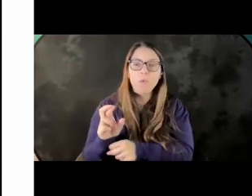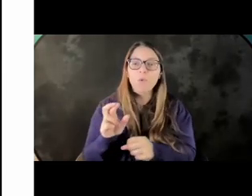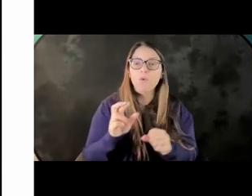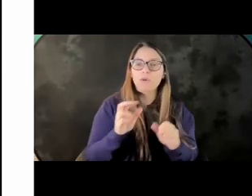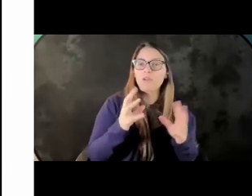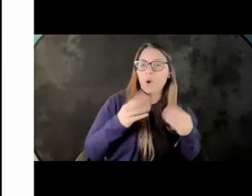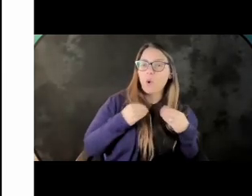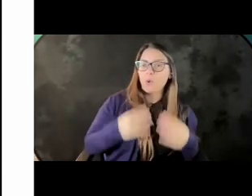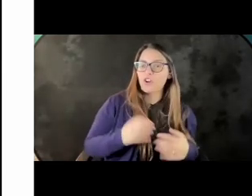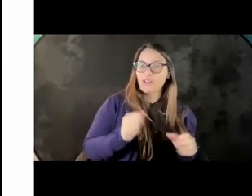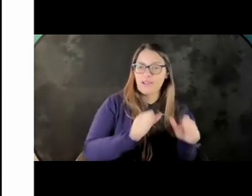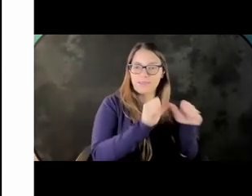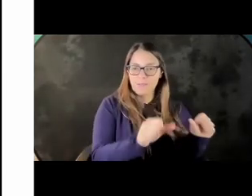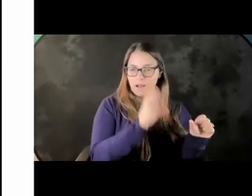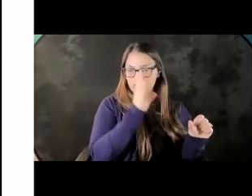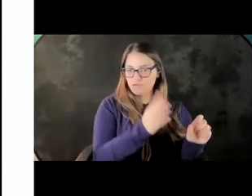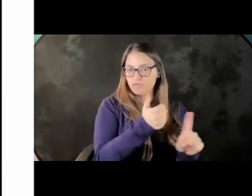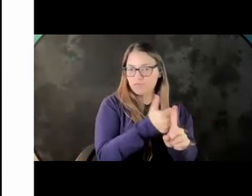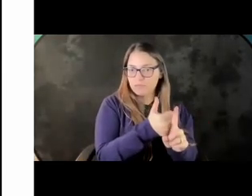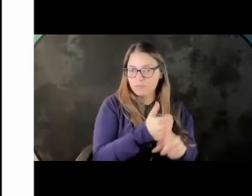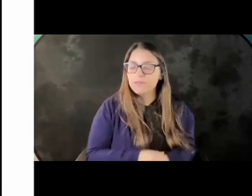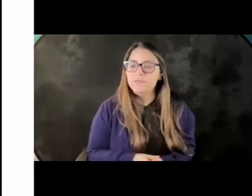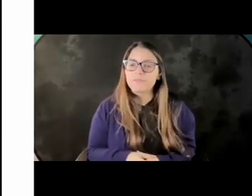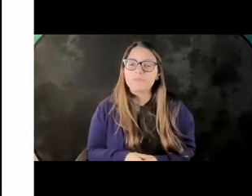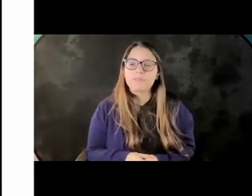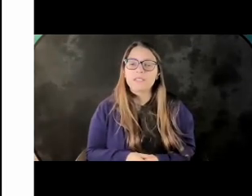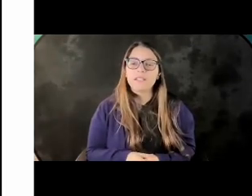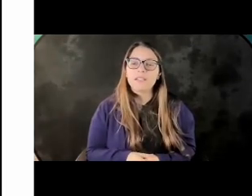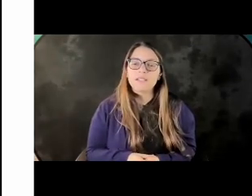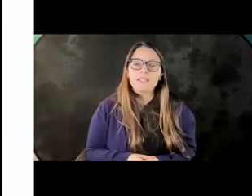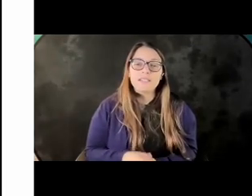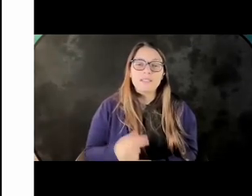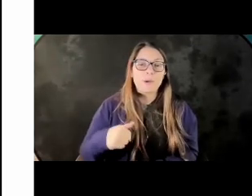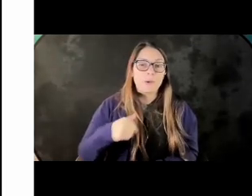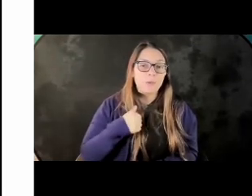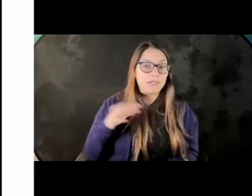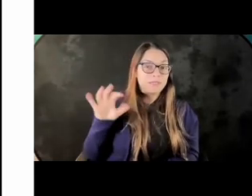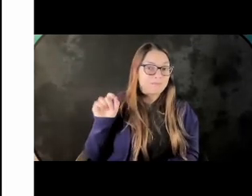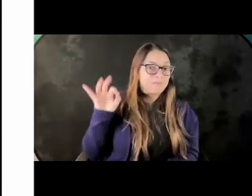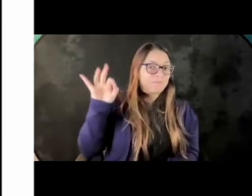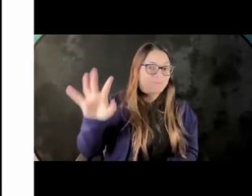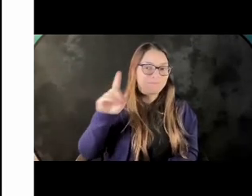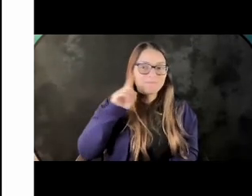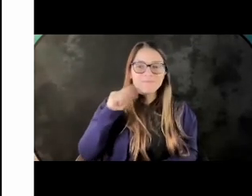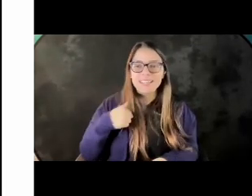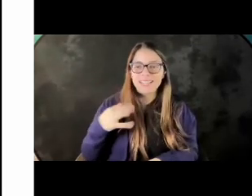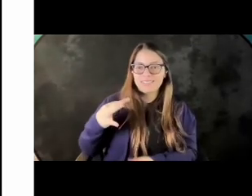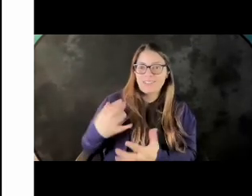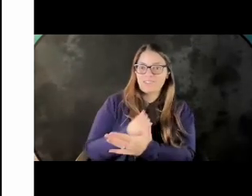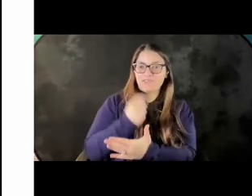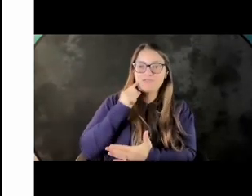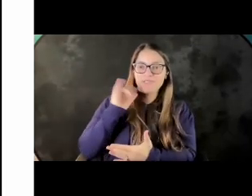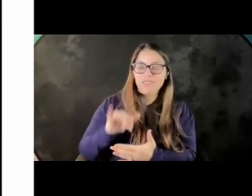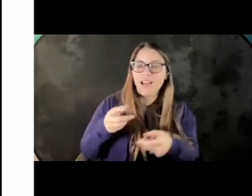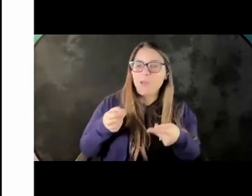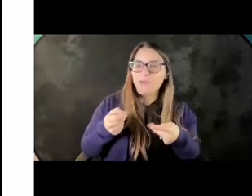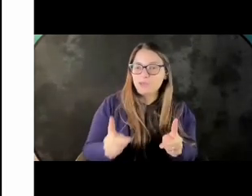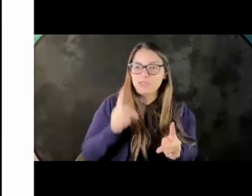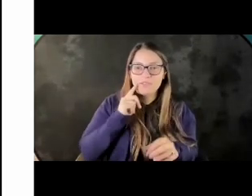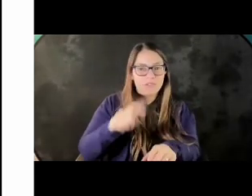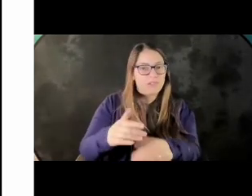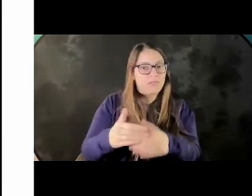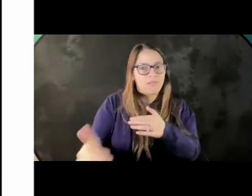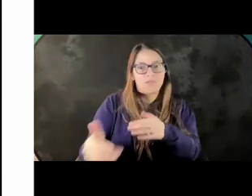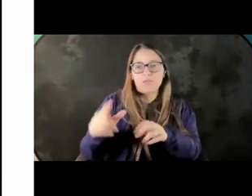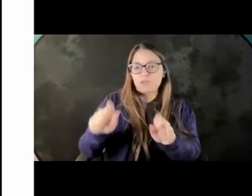directly. So as a tip, we ask you to take advantage of the Able to Work savings opportunity for as long as you can,